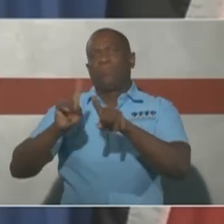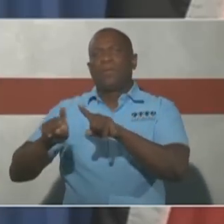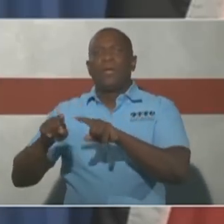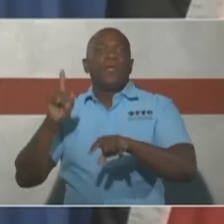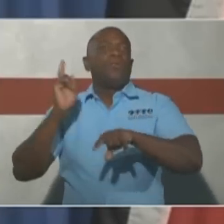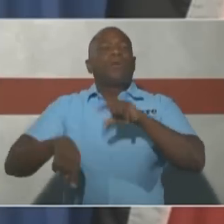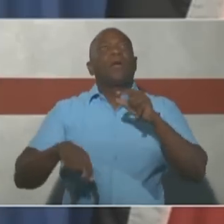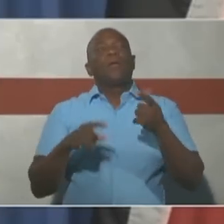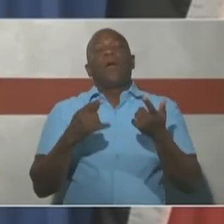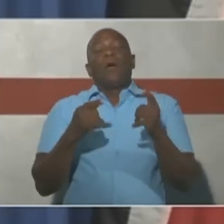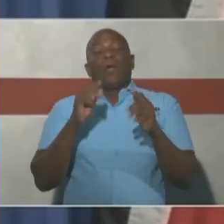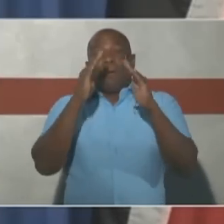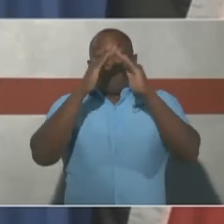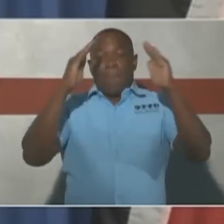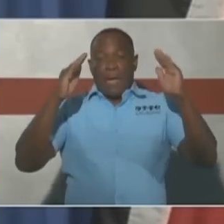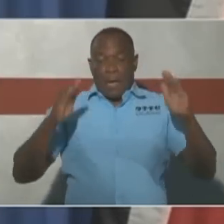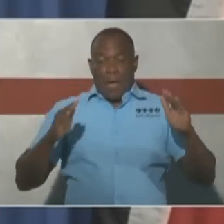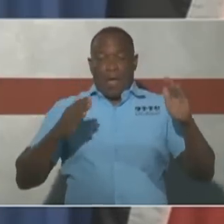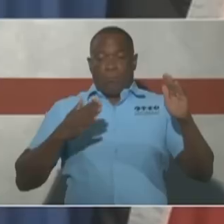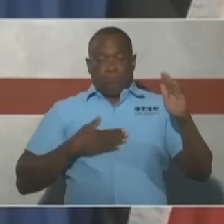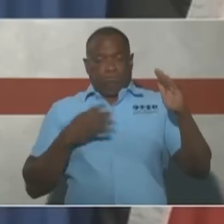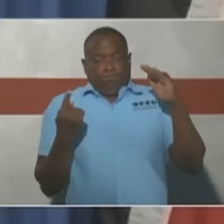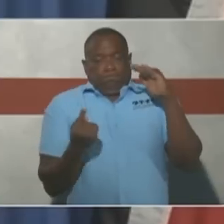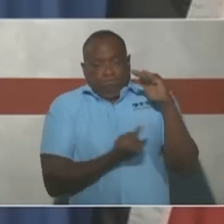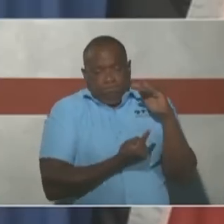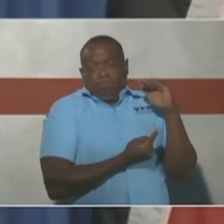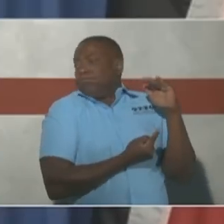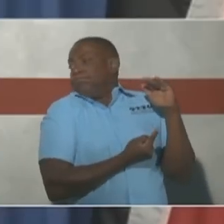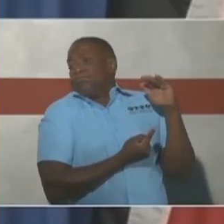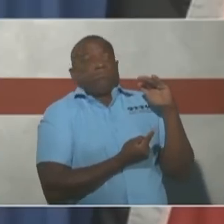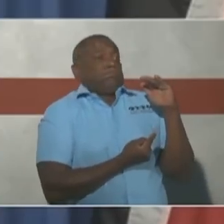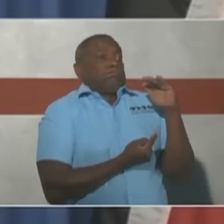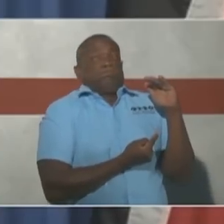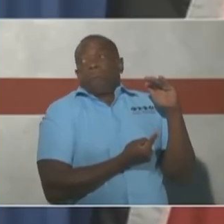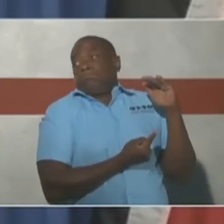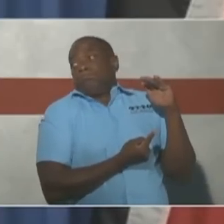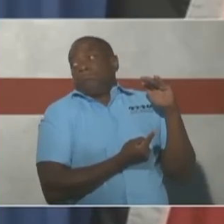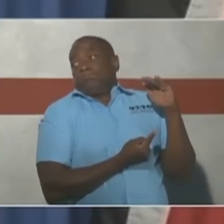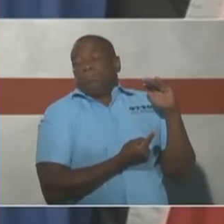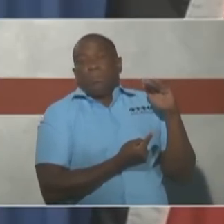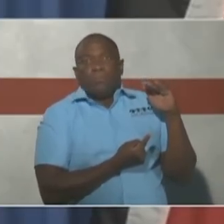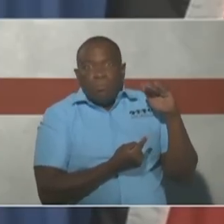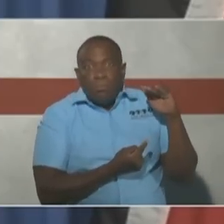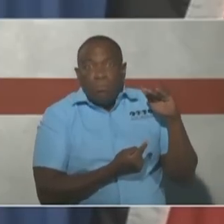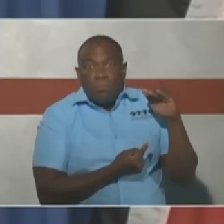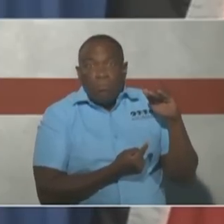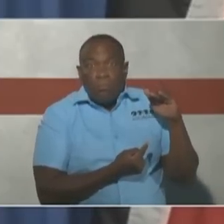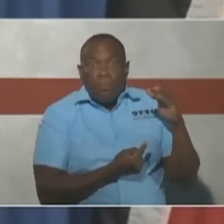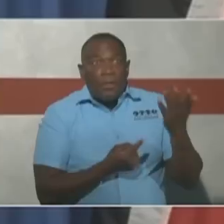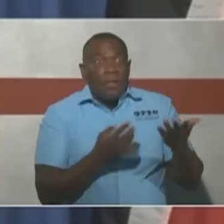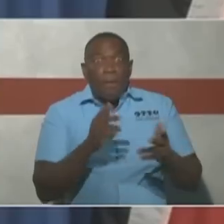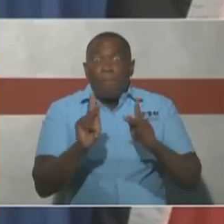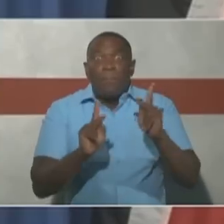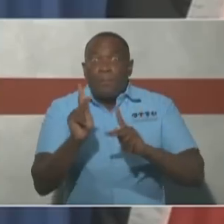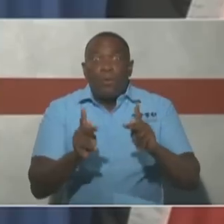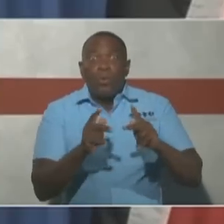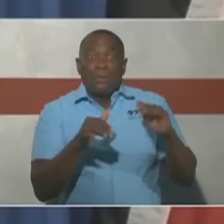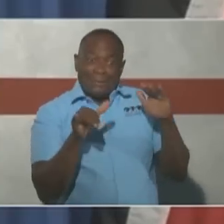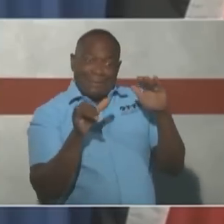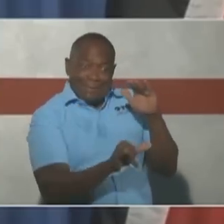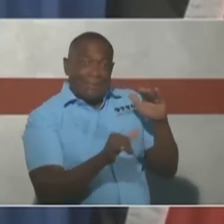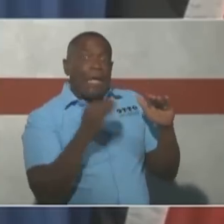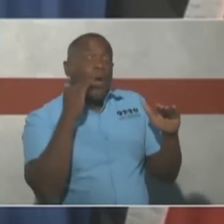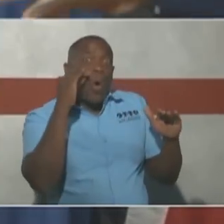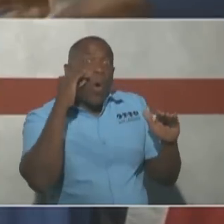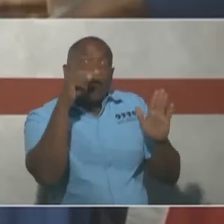The country is open, but there's COVID out there. Take personal cover. You know what you can do. There are a